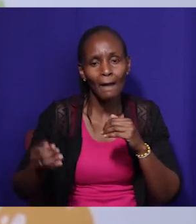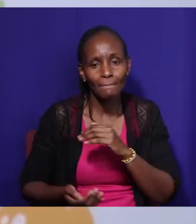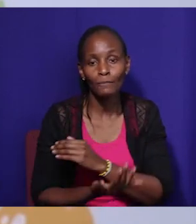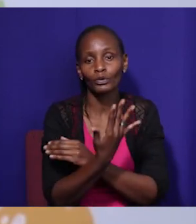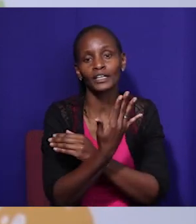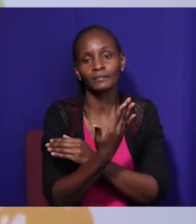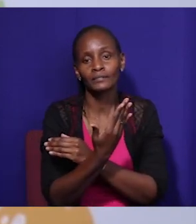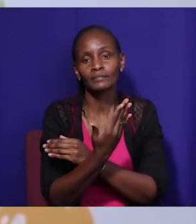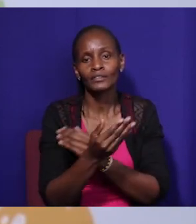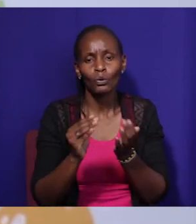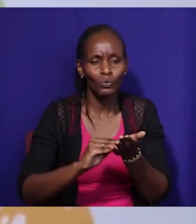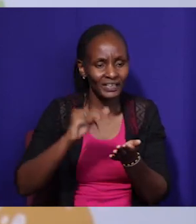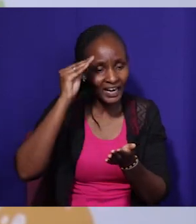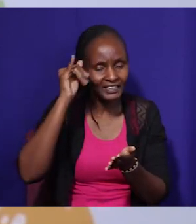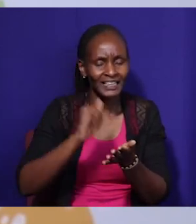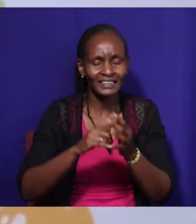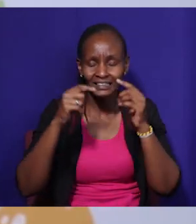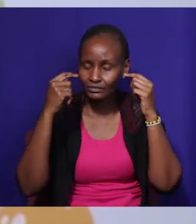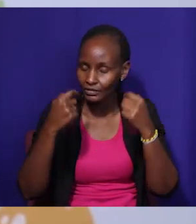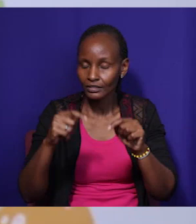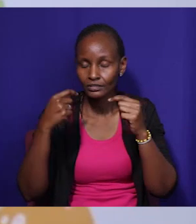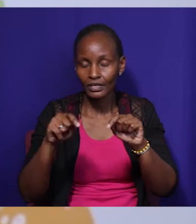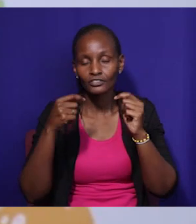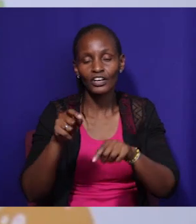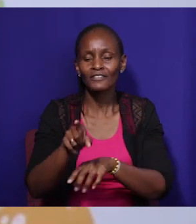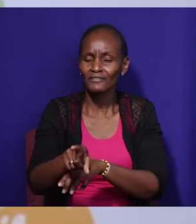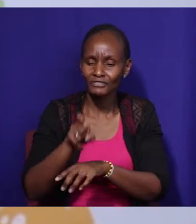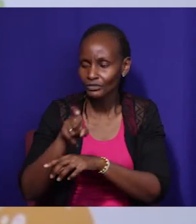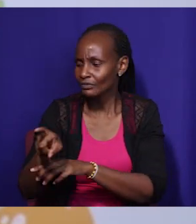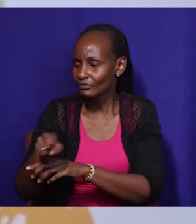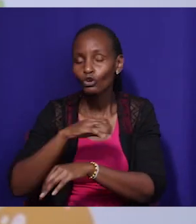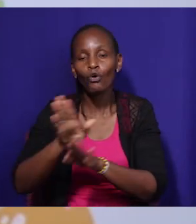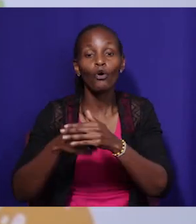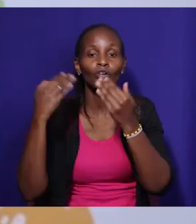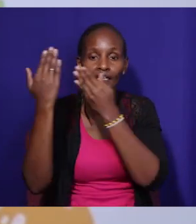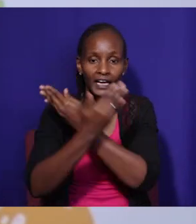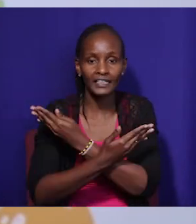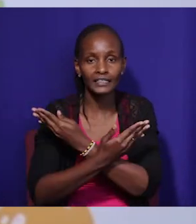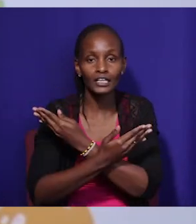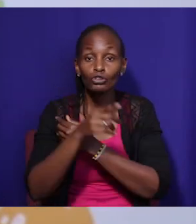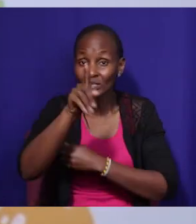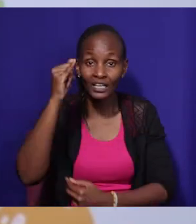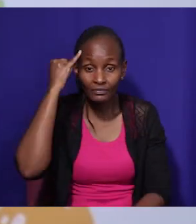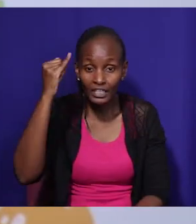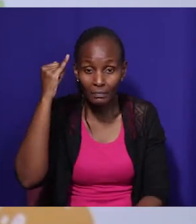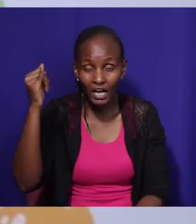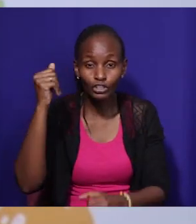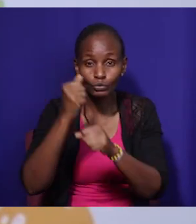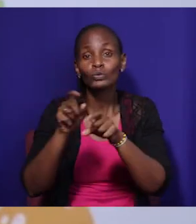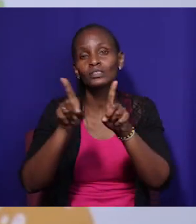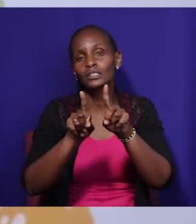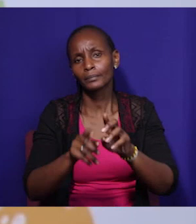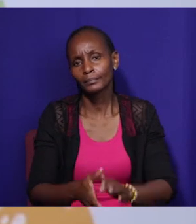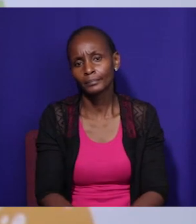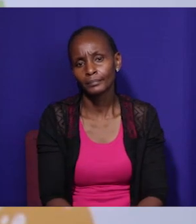we learned that they tried fishing the whole night. Can you imagine doing the